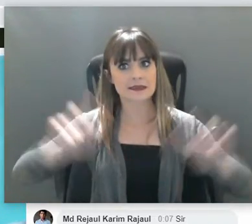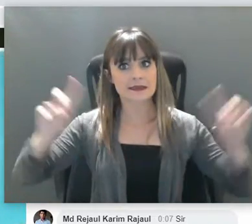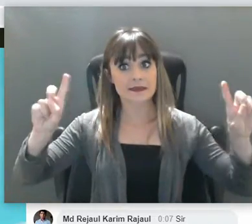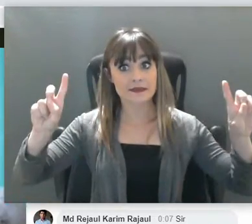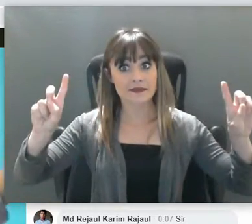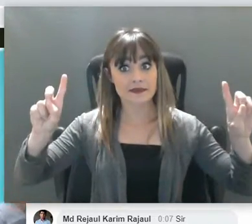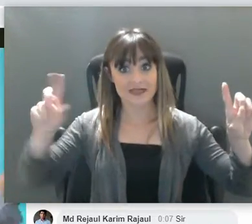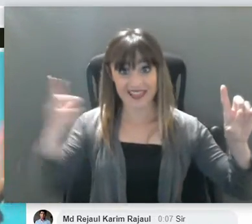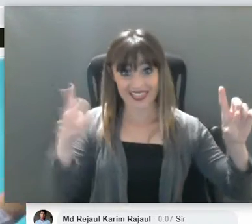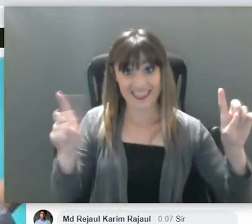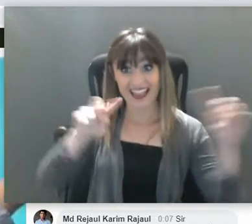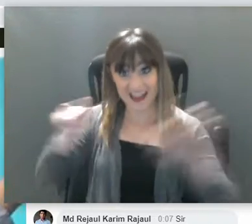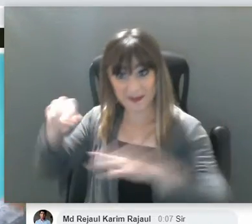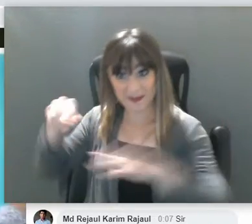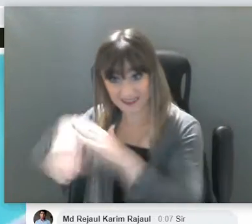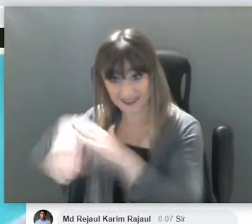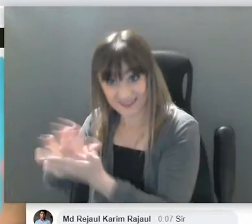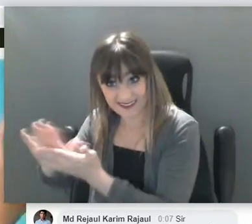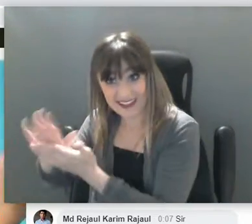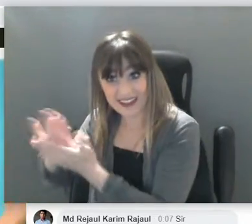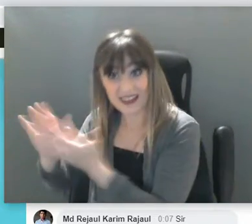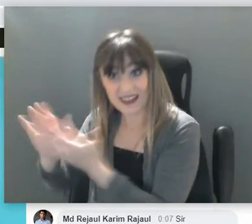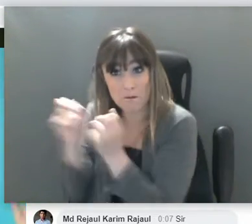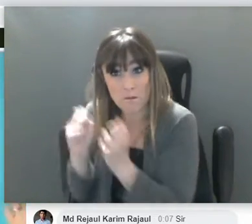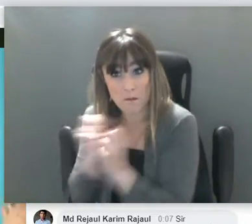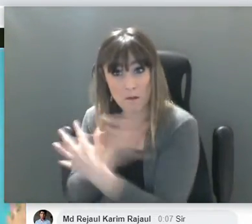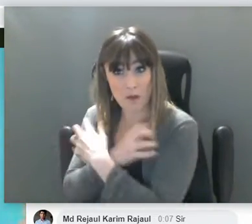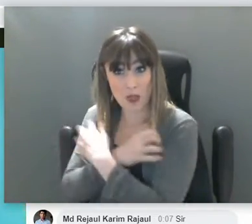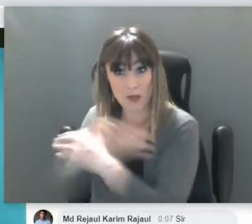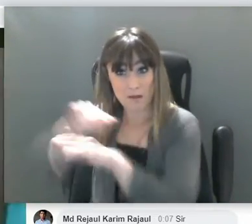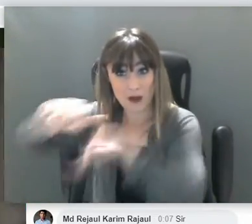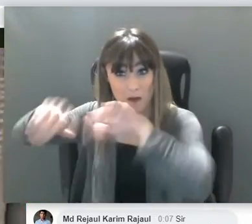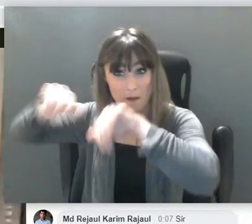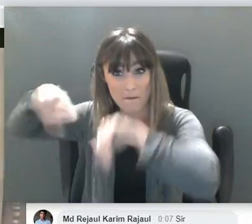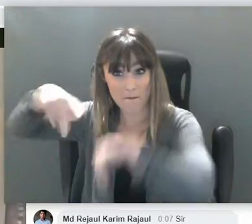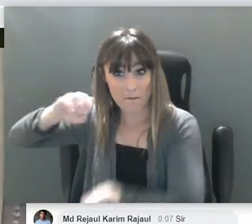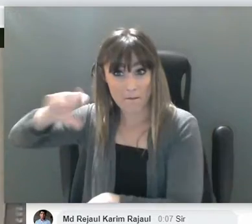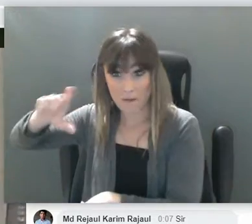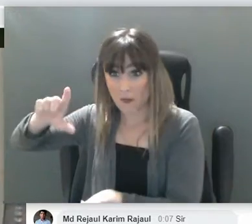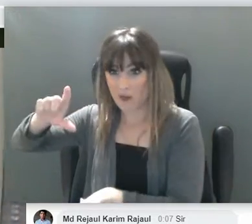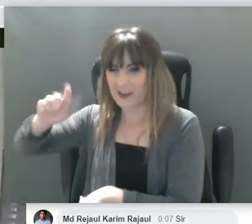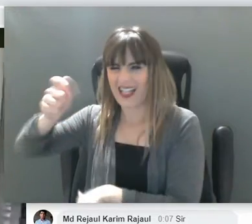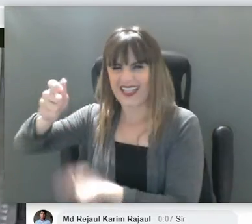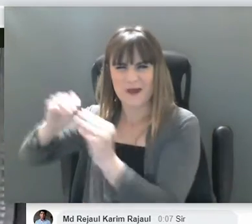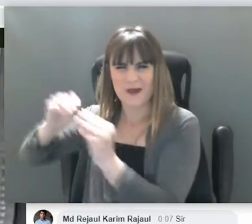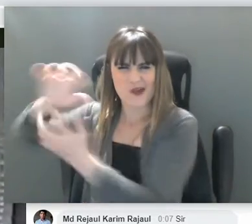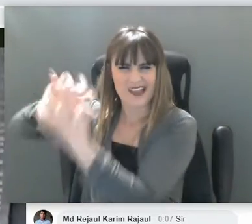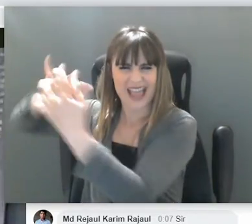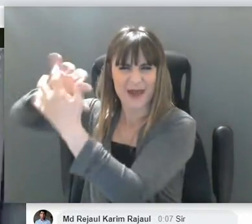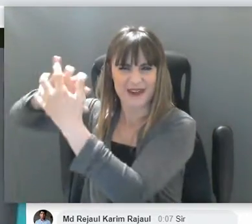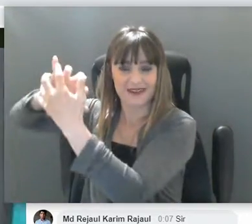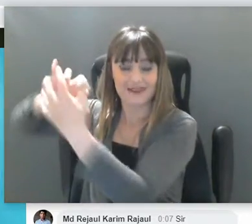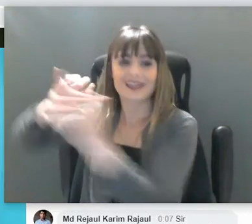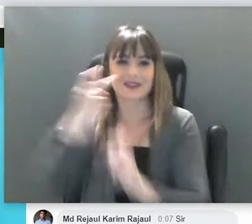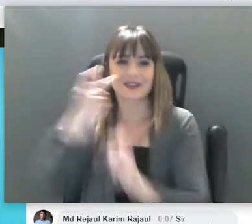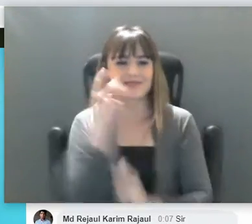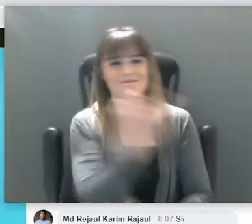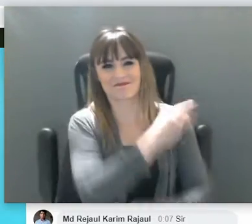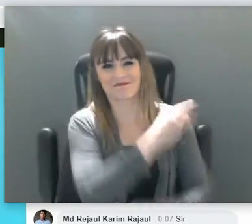things out and it kind of stirs everything up. So it's a little bit cloudy here because they just dove. And then you can see Big Boy swimming